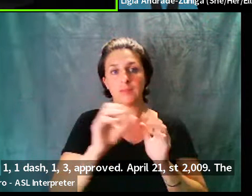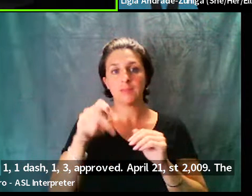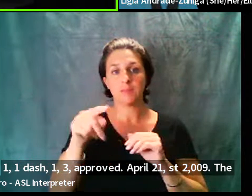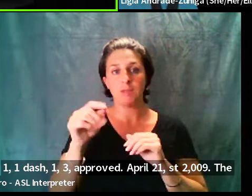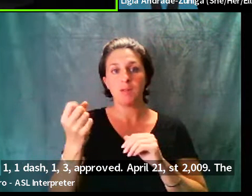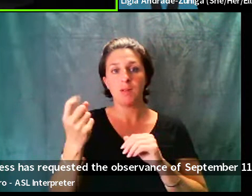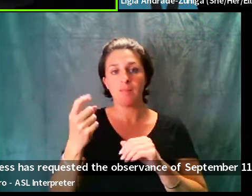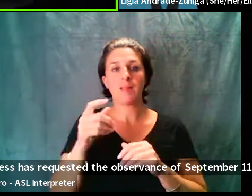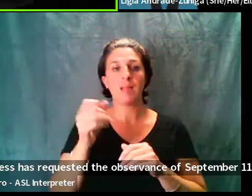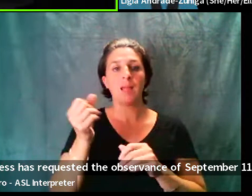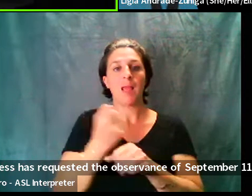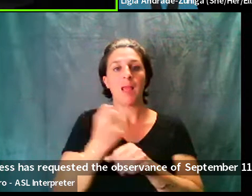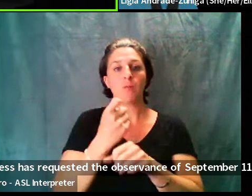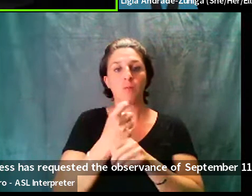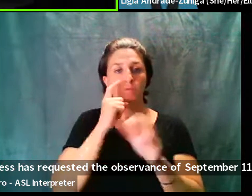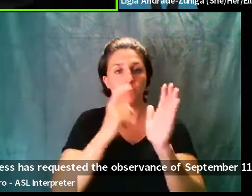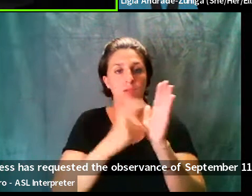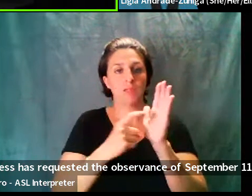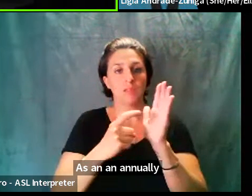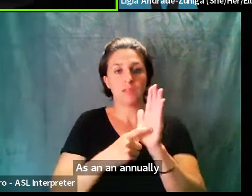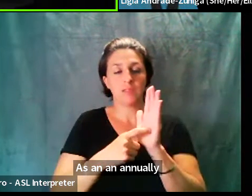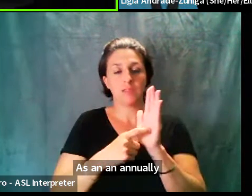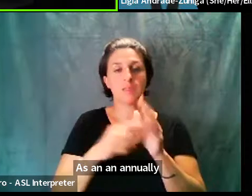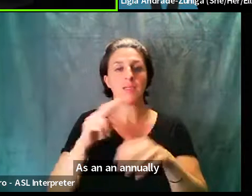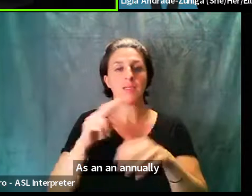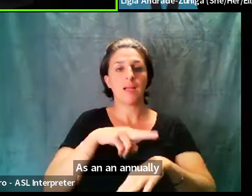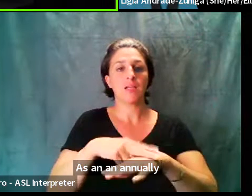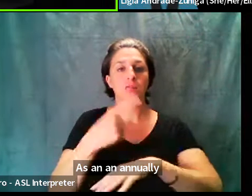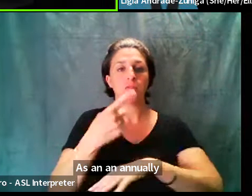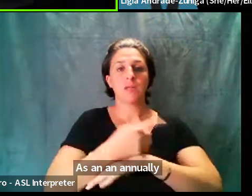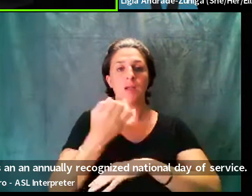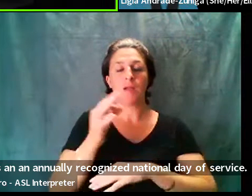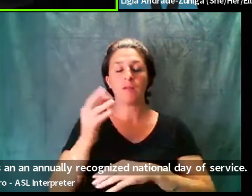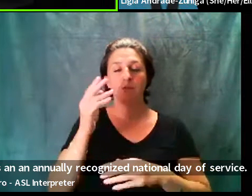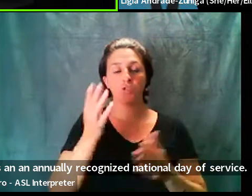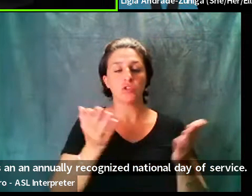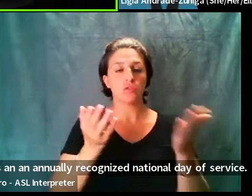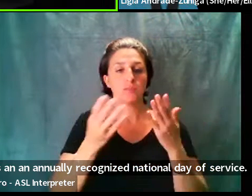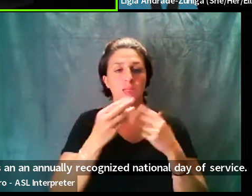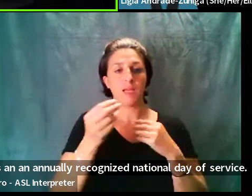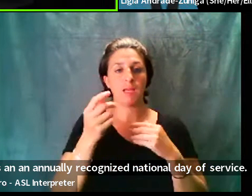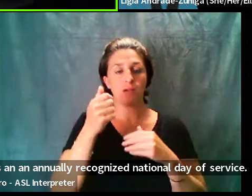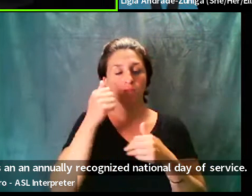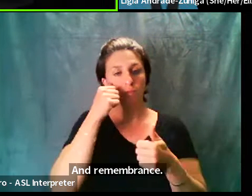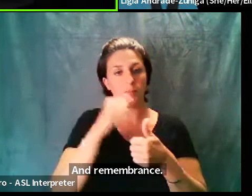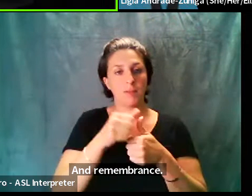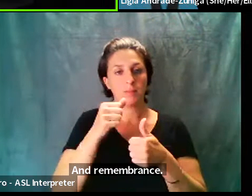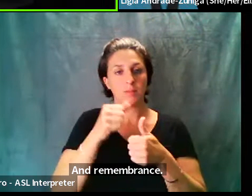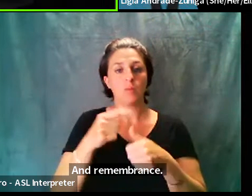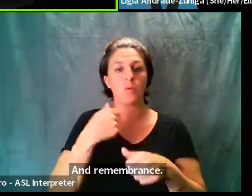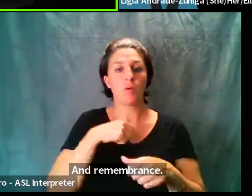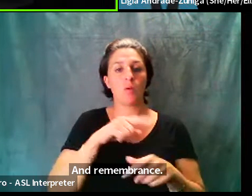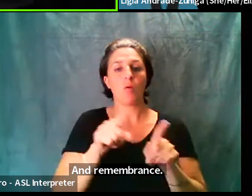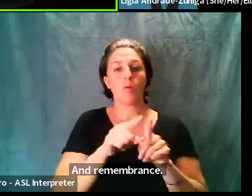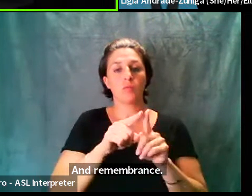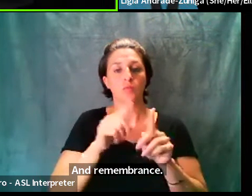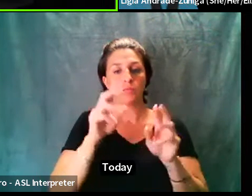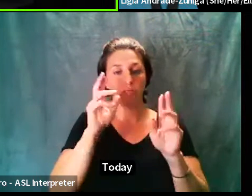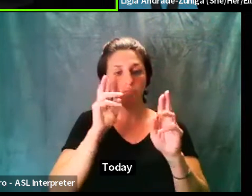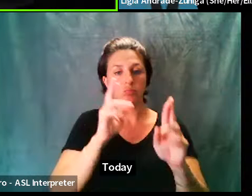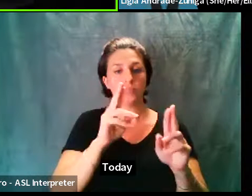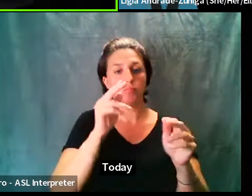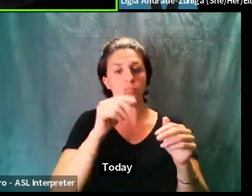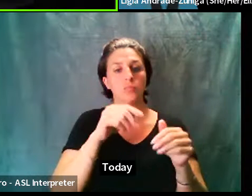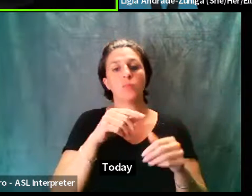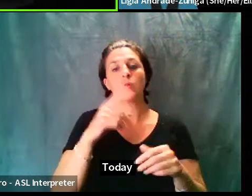annually recognized National Day of Service and Remembrance. Today, we also pay tribute to the selfless individuals who